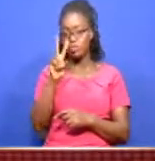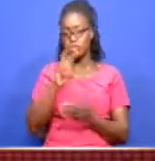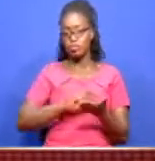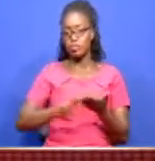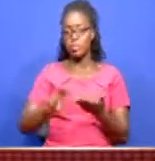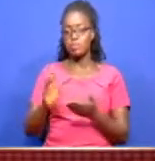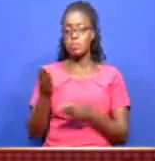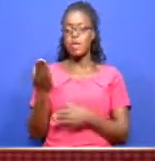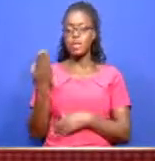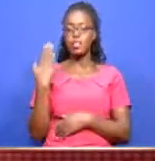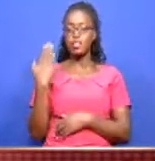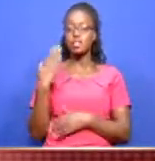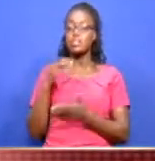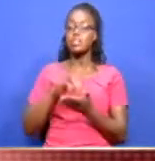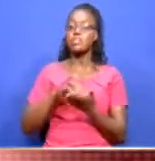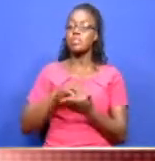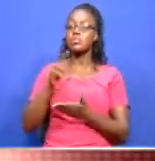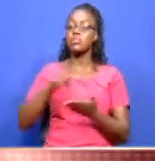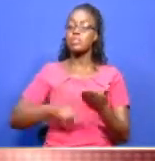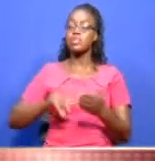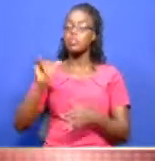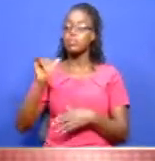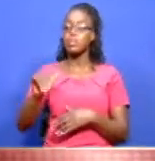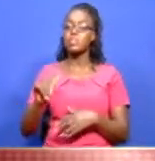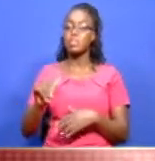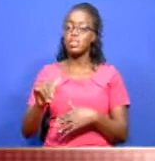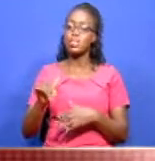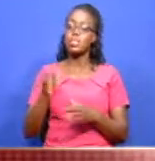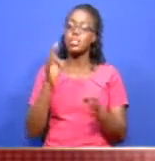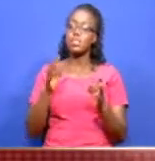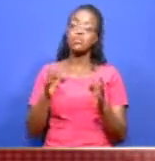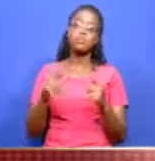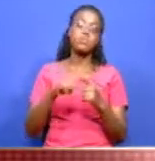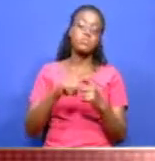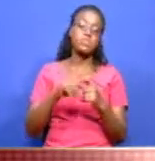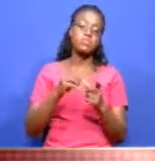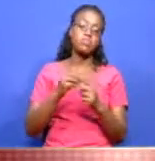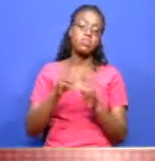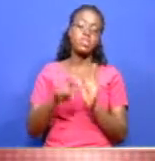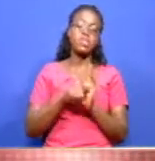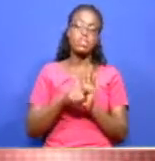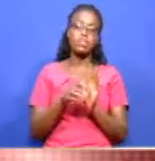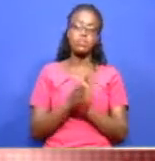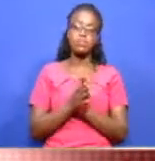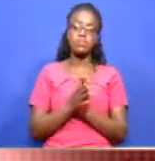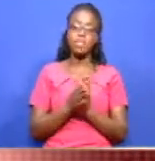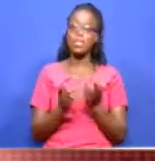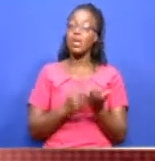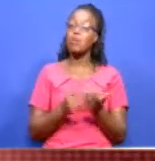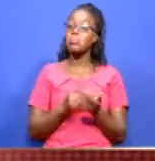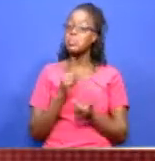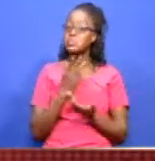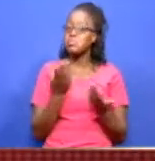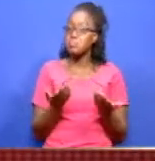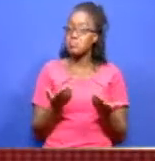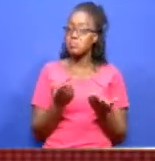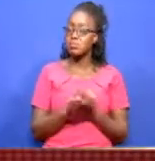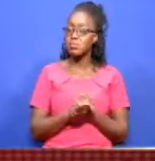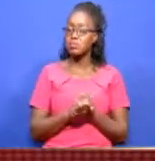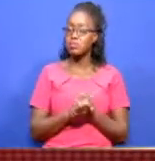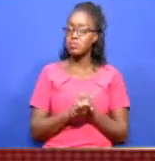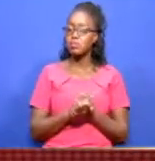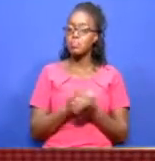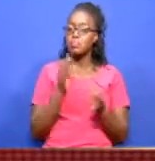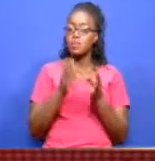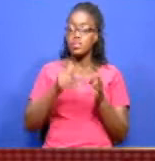their state is in quarantine and whether they have tested positive, some of them, and the numbers. I can tell you that if you